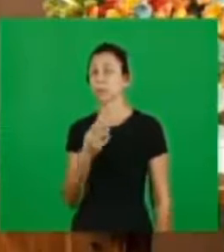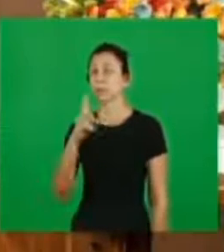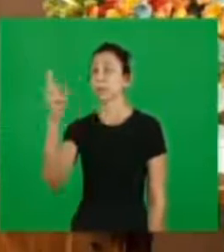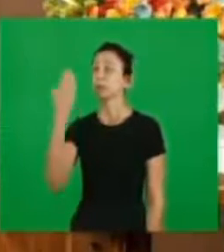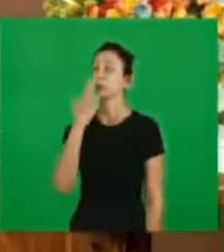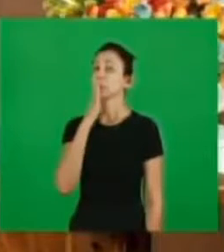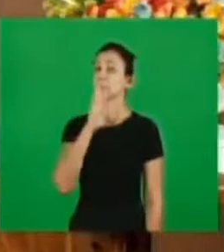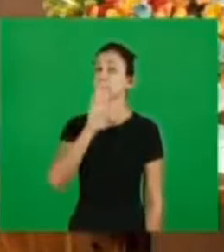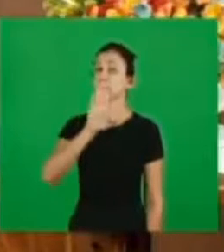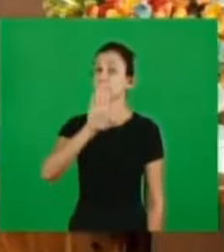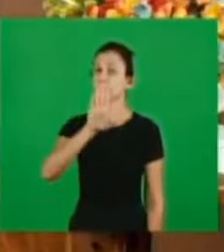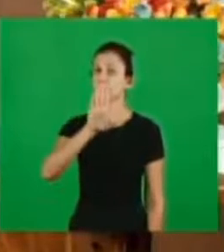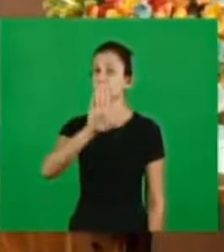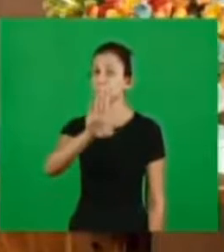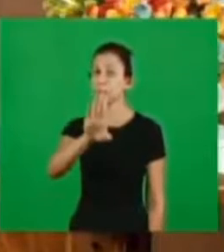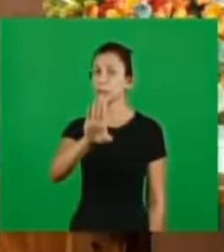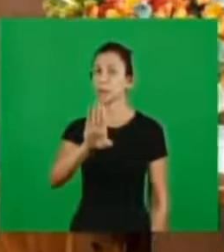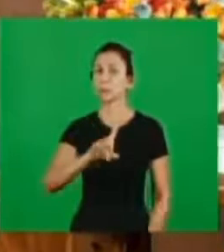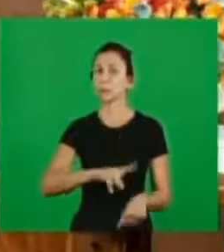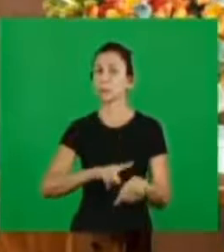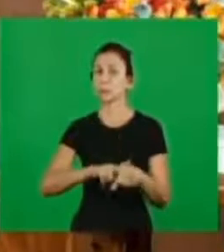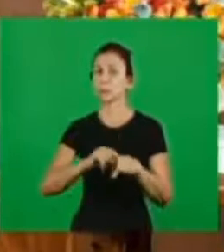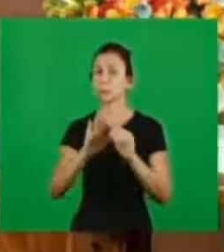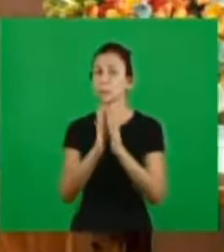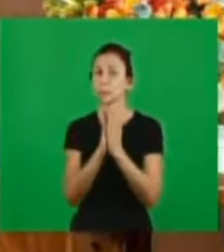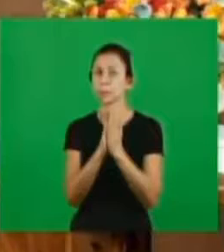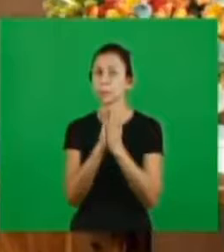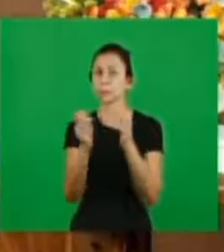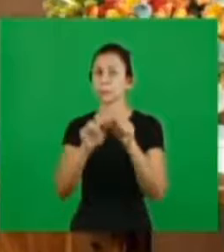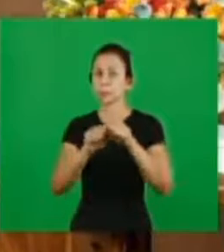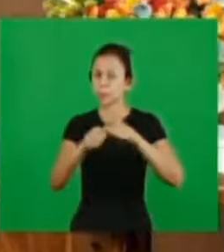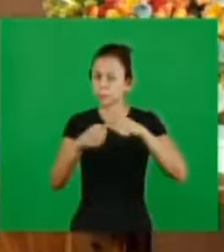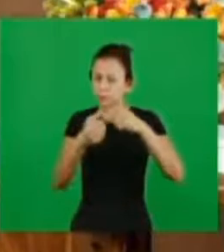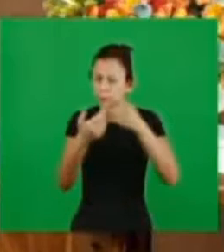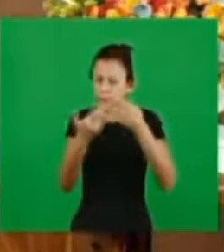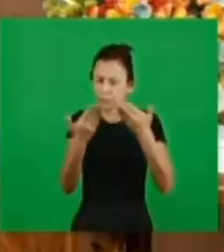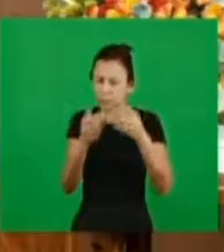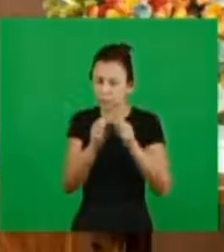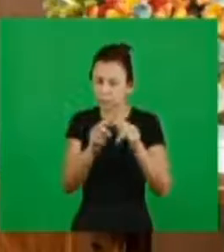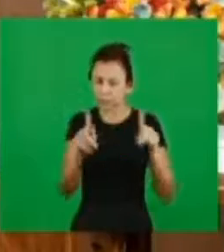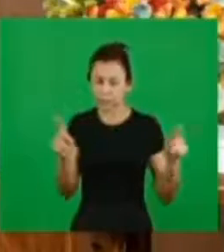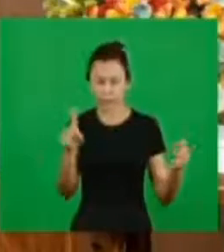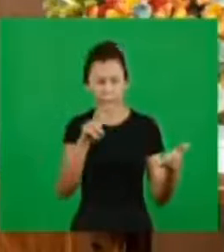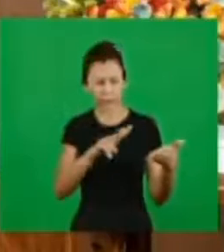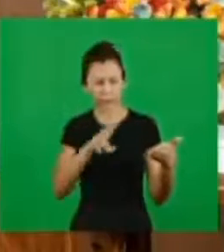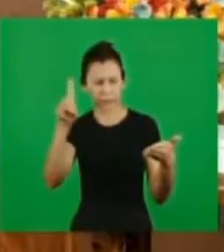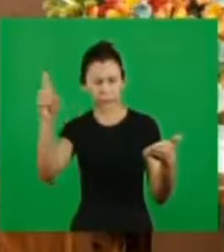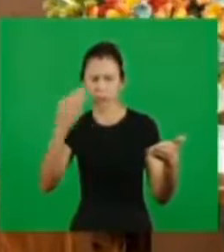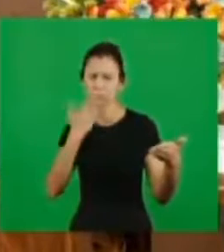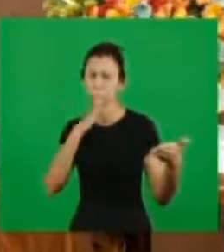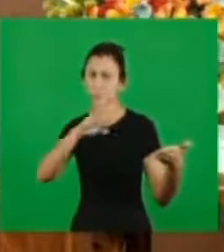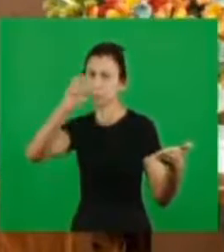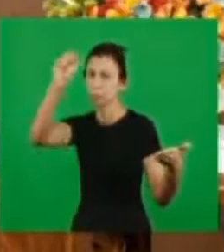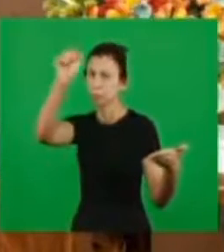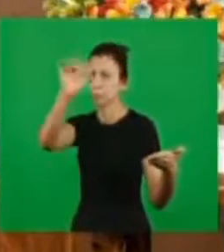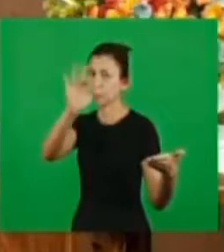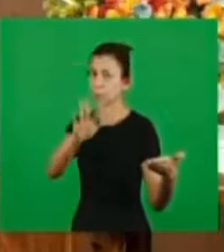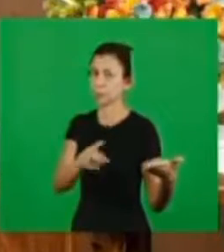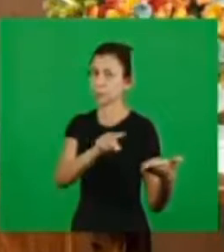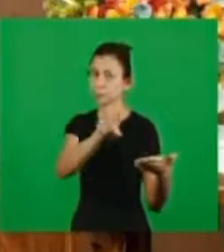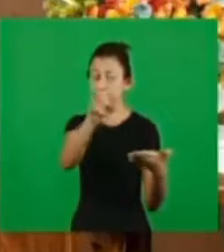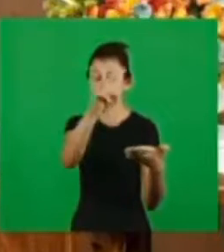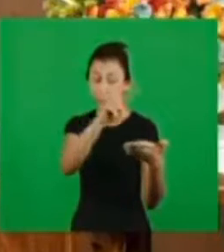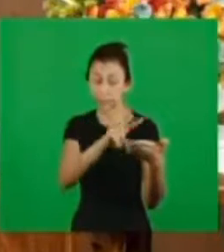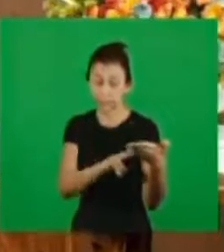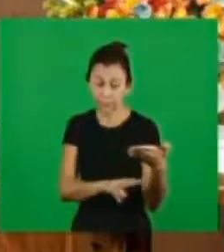we are upon the promise of the Lord that when we open the Word of the Lord and we open the book of Revelations to read, there's a promise of blessing